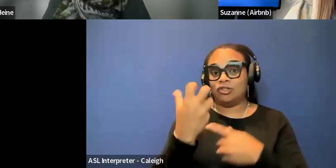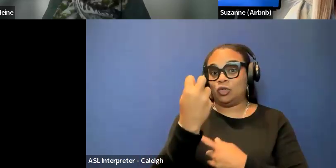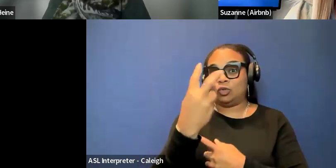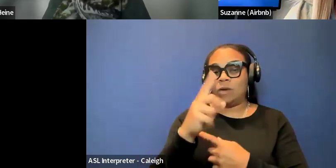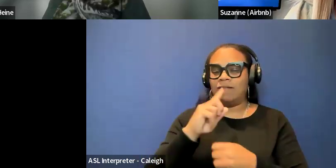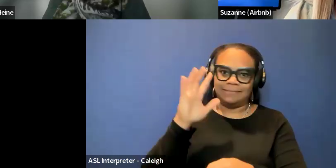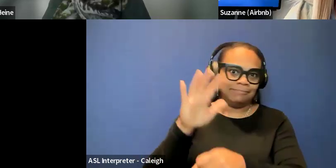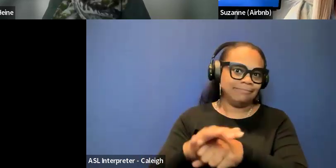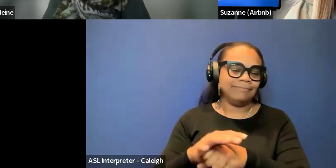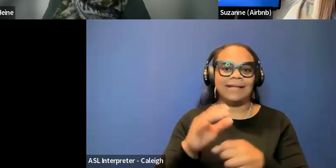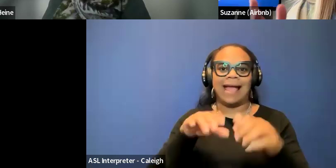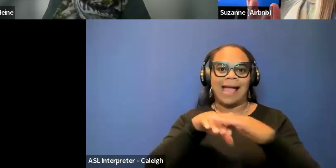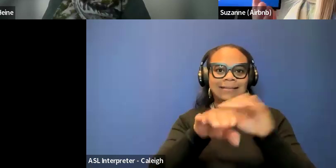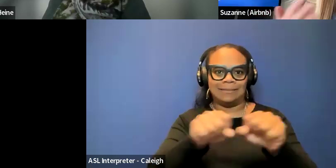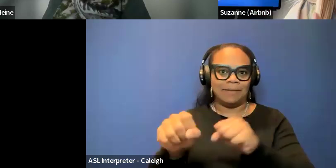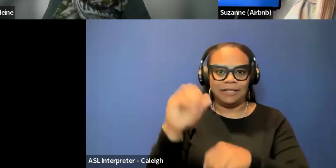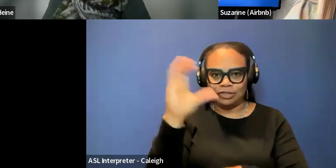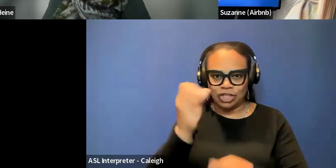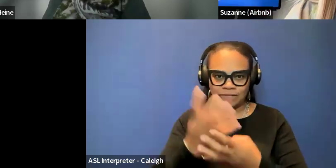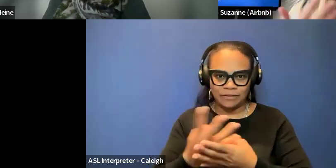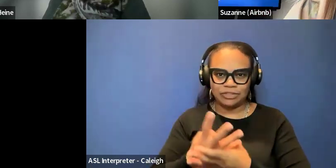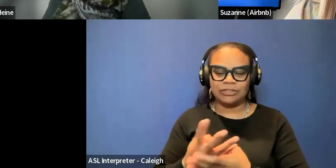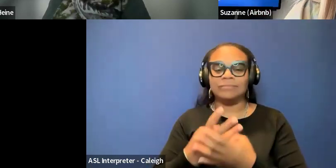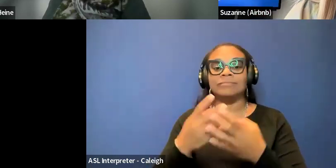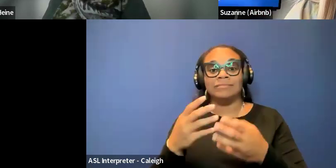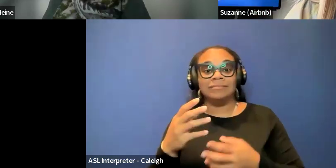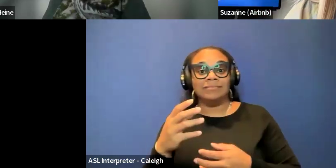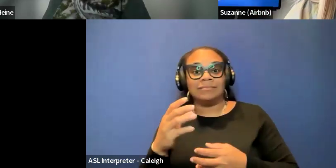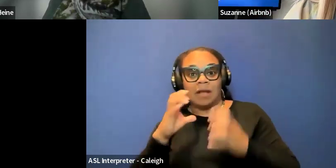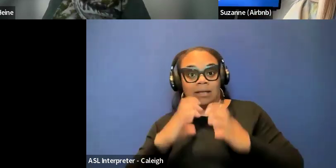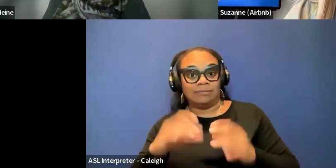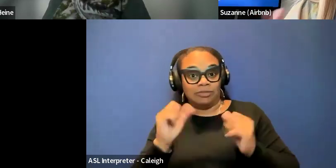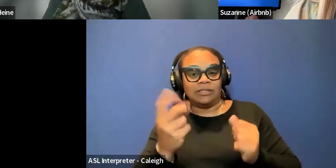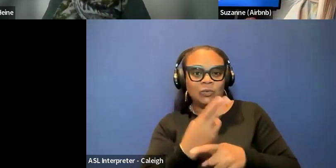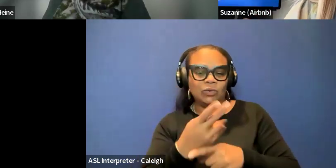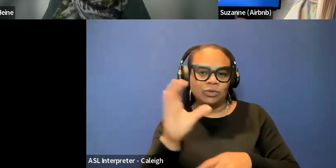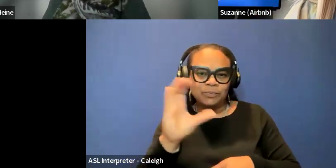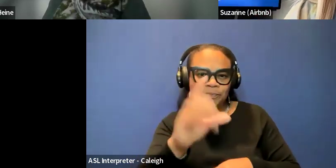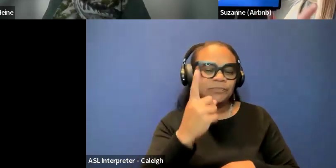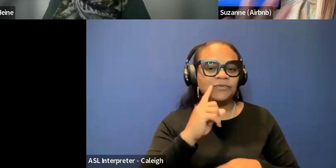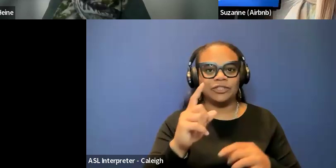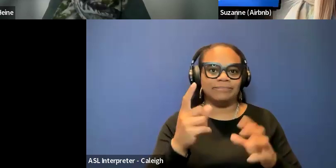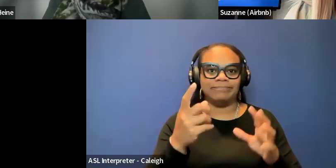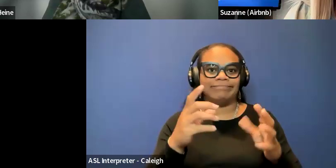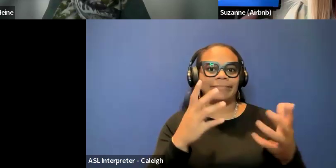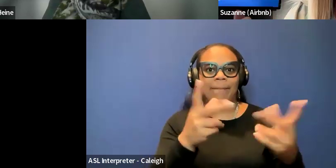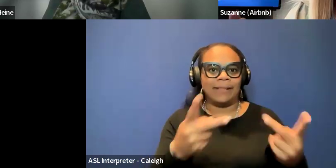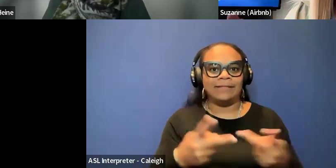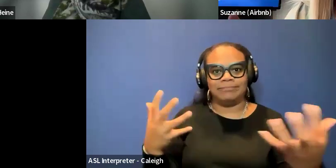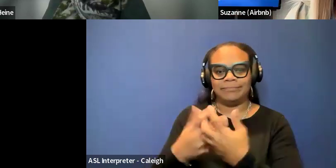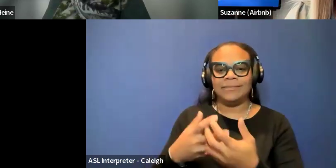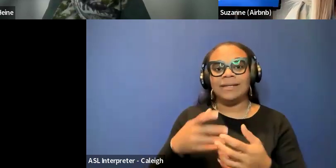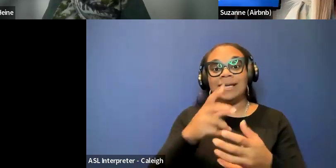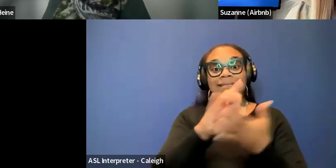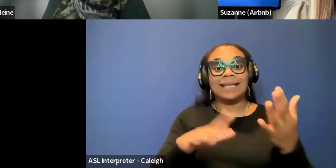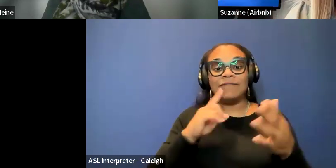dedicated accessibility search filters that guests can use to narrow down their search results. These are designed for people who have mobility needs. So